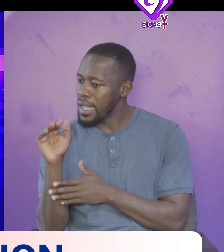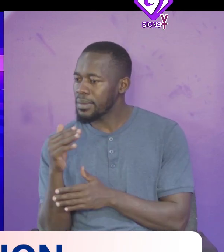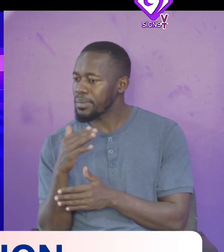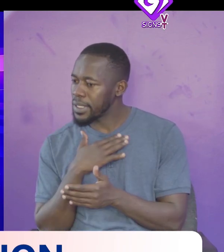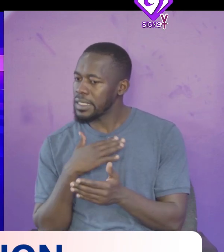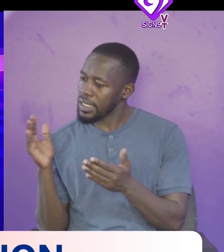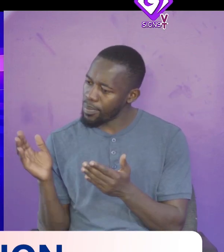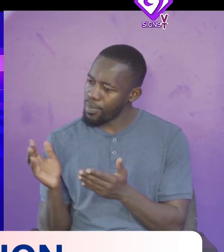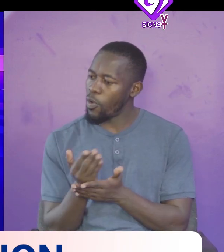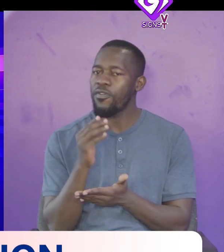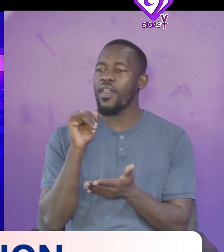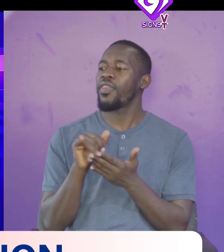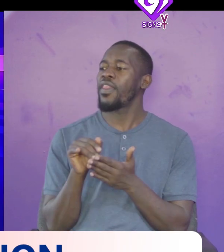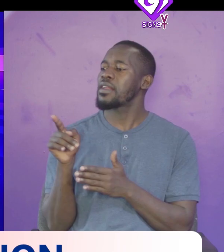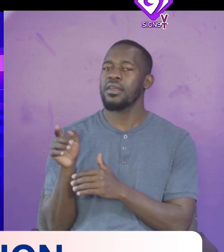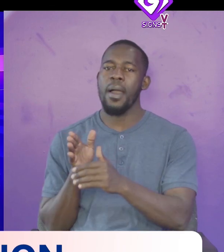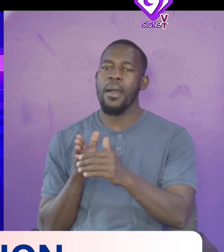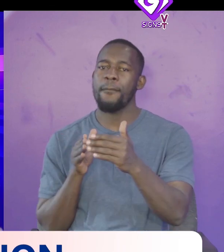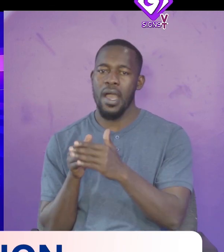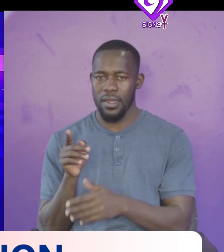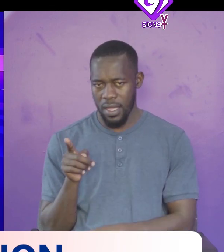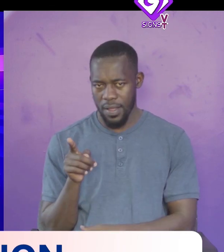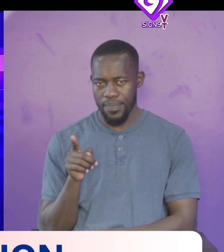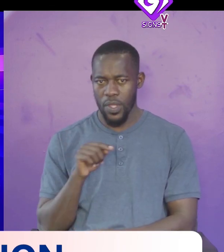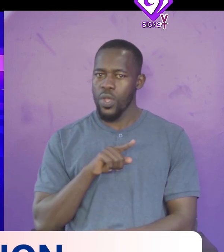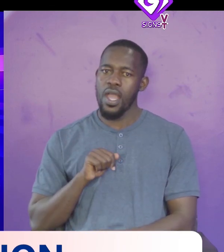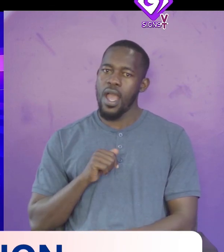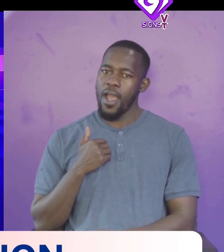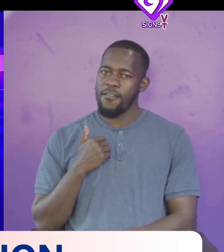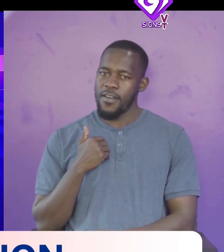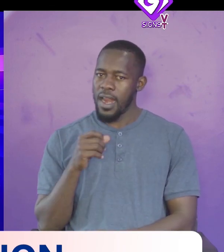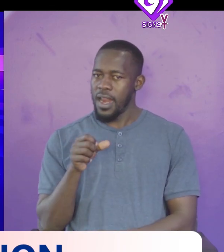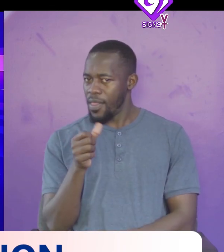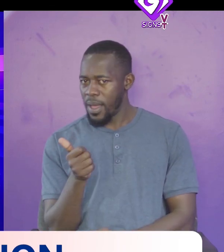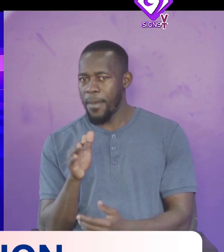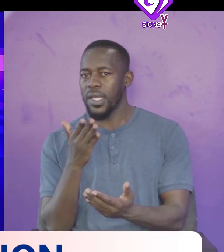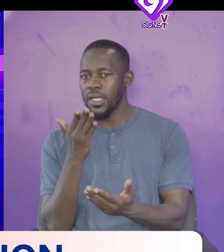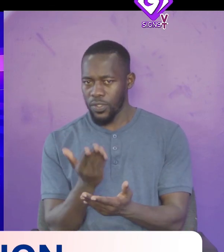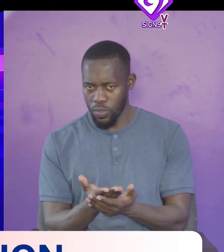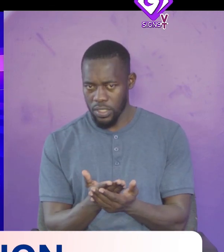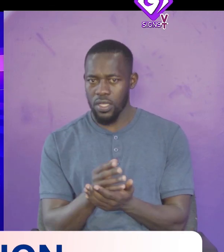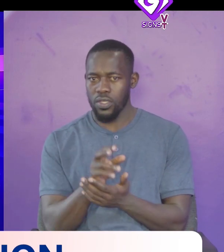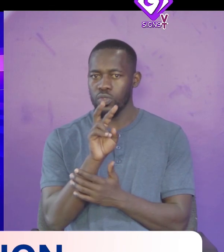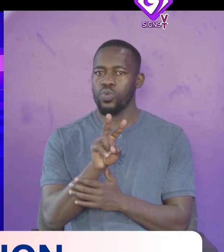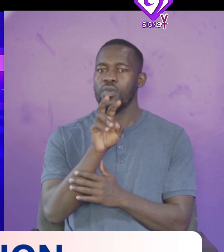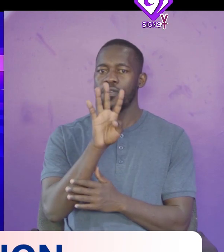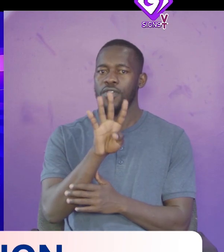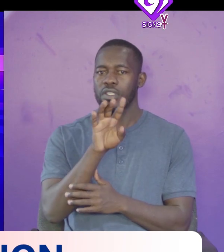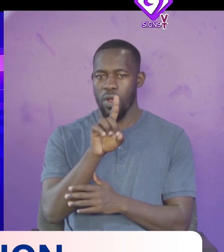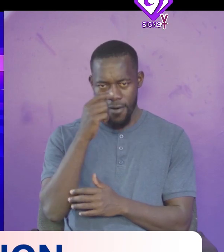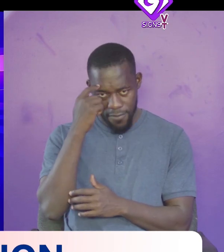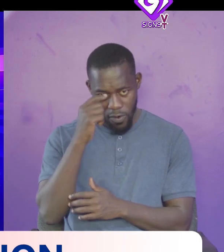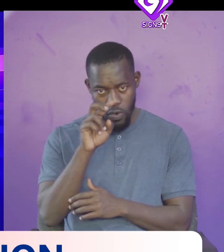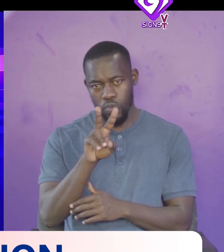have a case, an application. It's called a miscellaneous application. Miscellaneous application 241 of